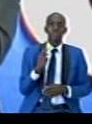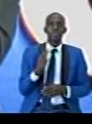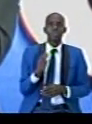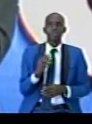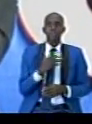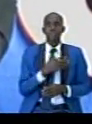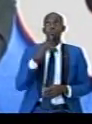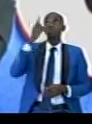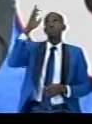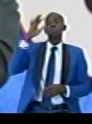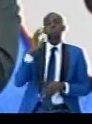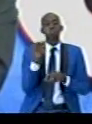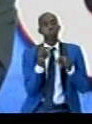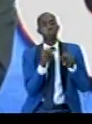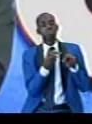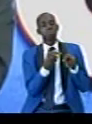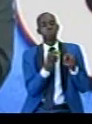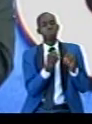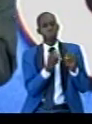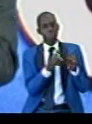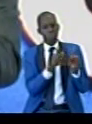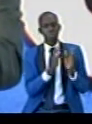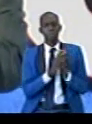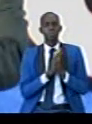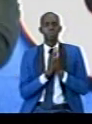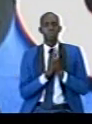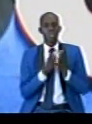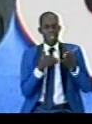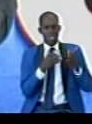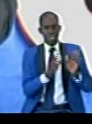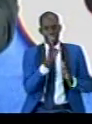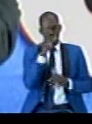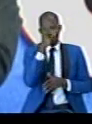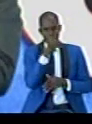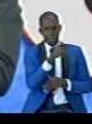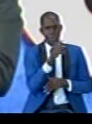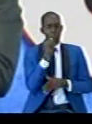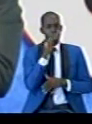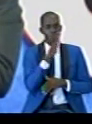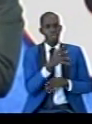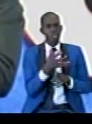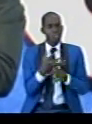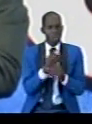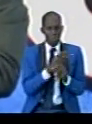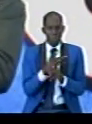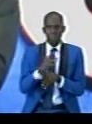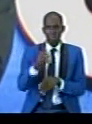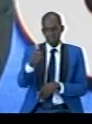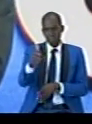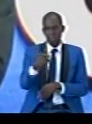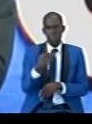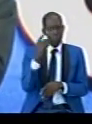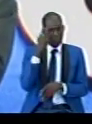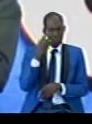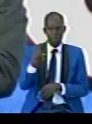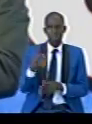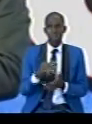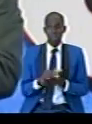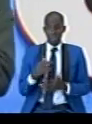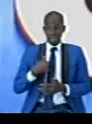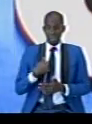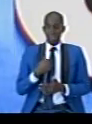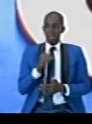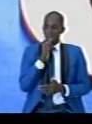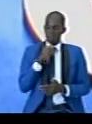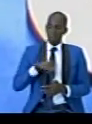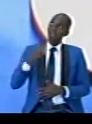all right, let him, let her take care of you. I'm still here, but I want you